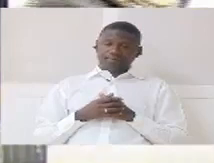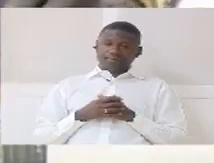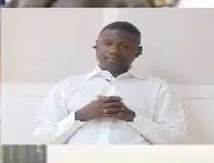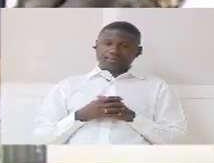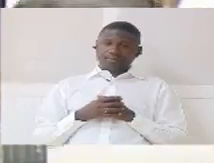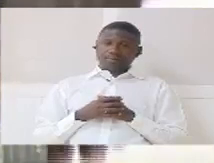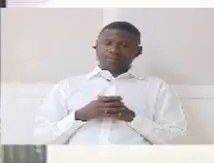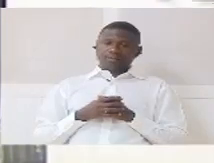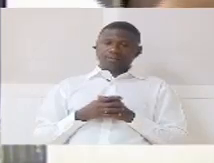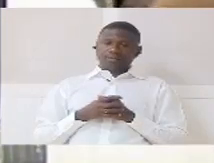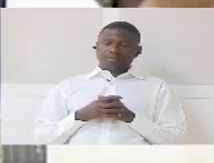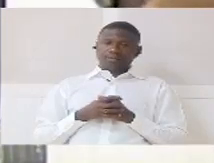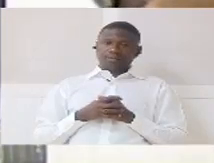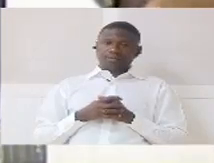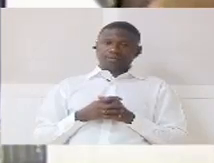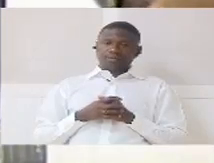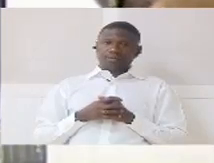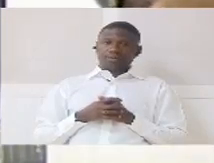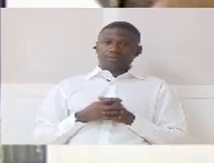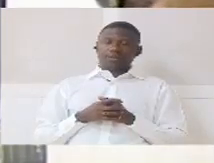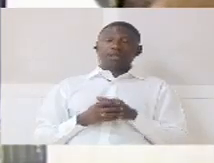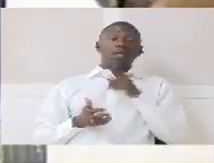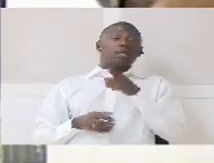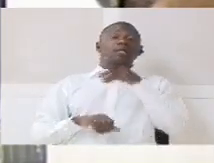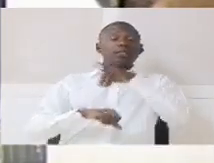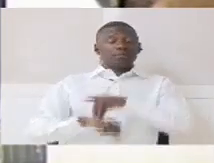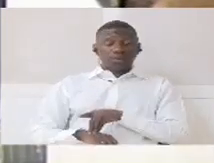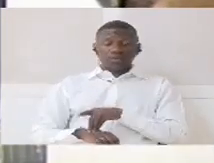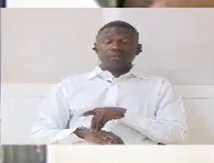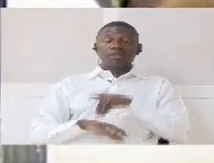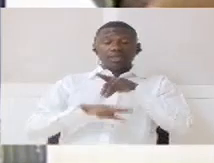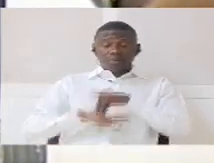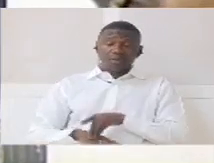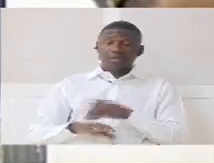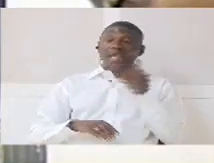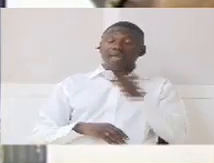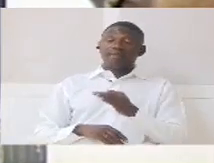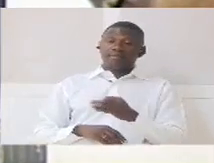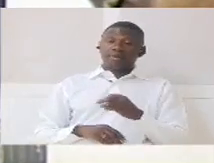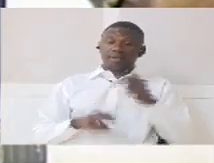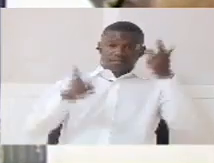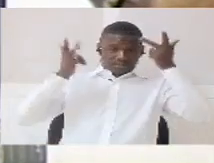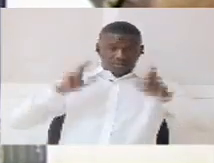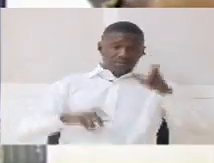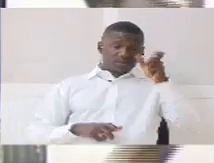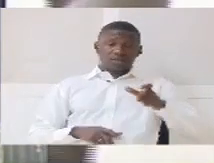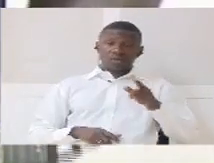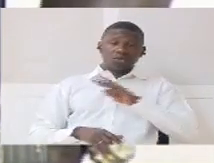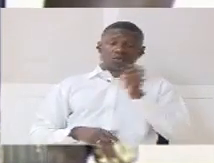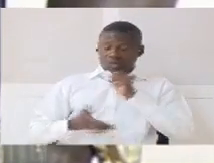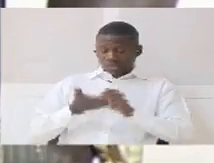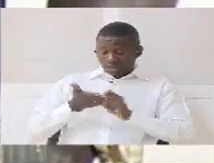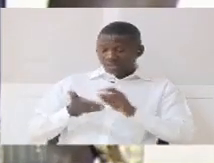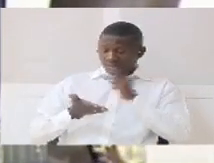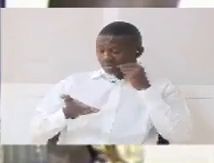hard labor. Is Amanya Nakela? That depends if the magistrate or the judge did not indicate in your warrant that it should go on hard labor, then